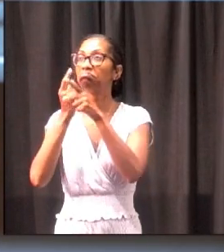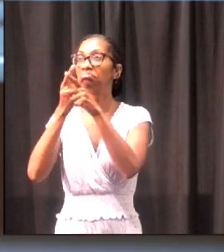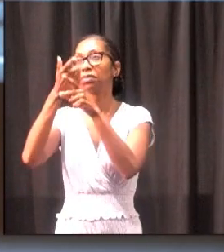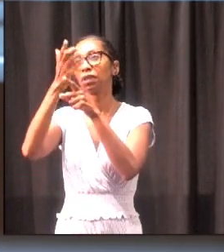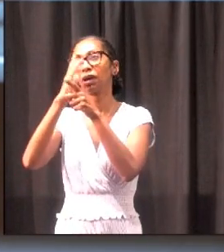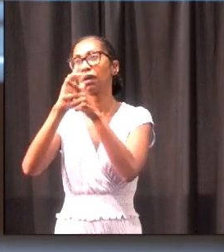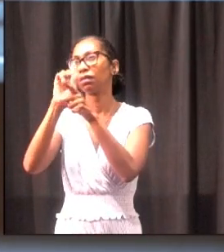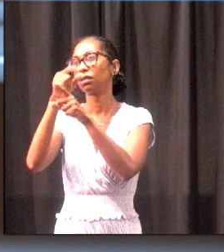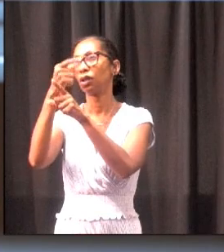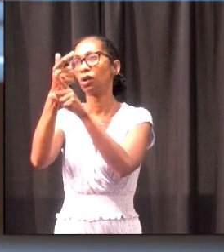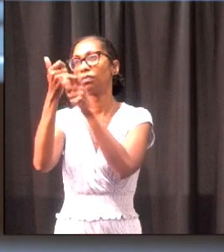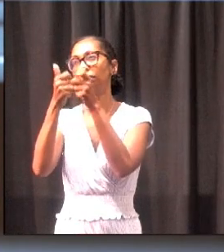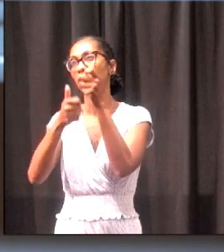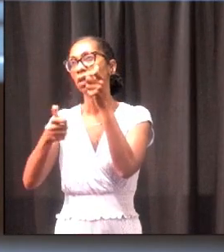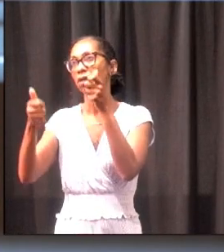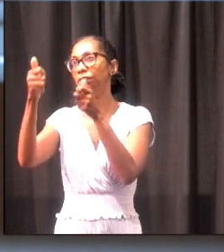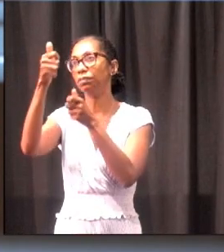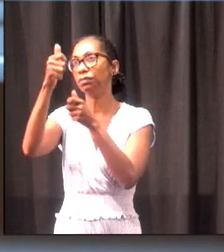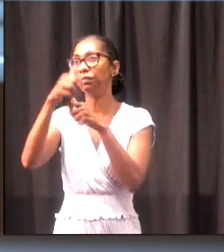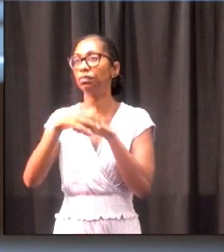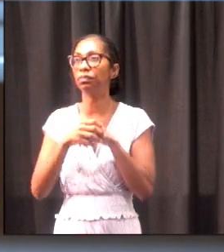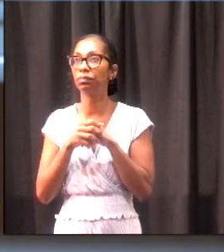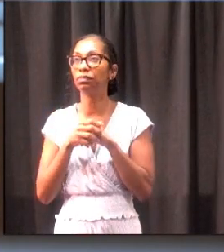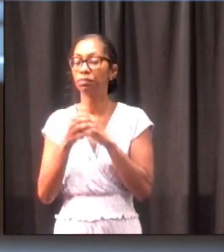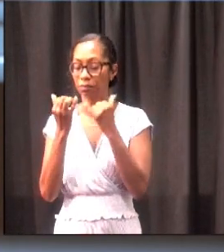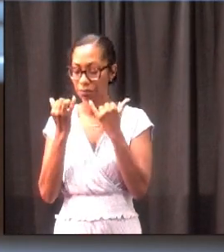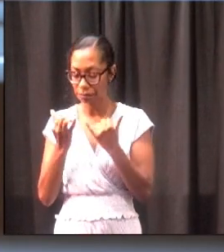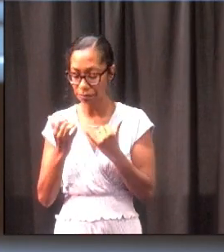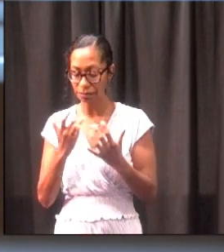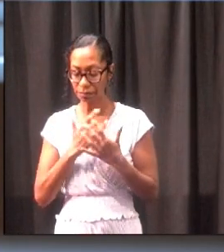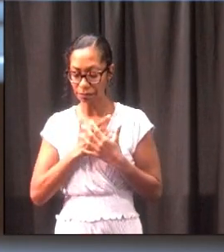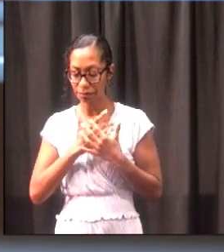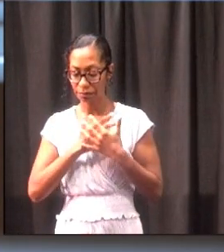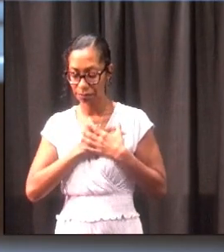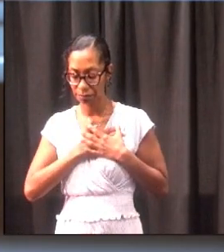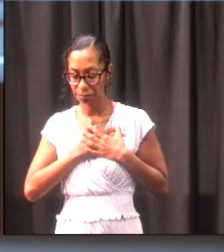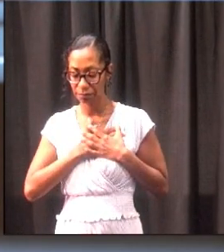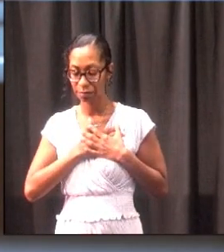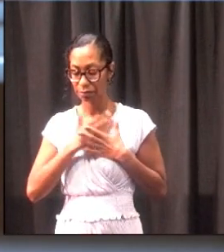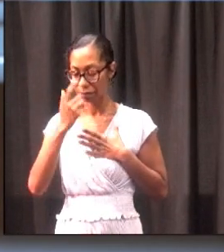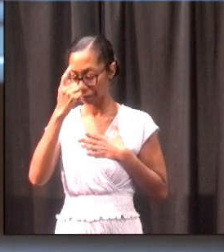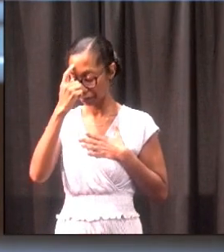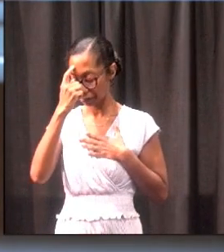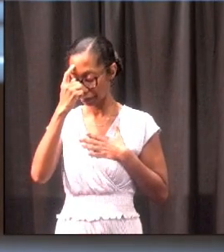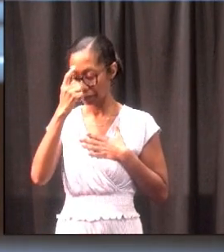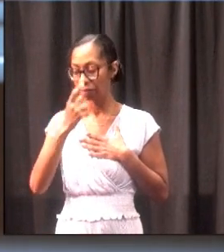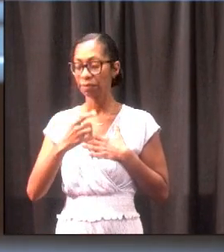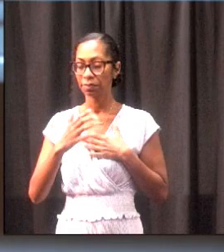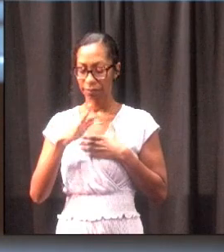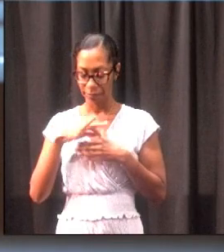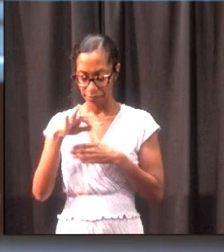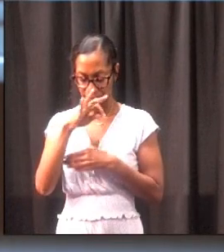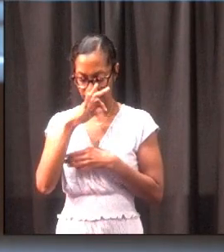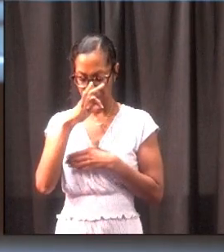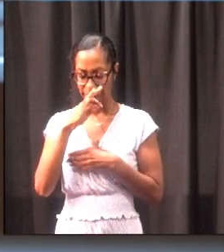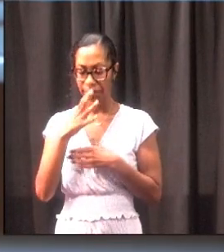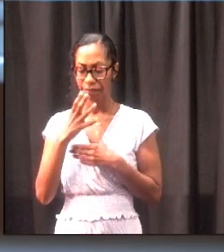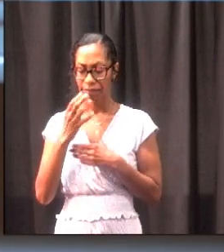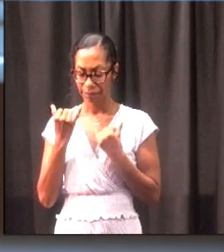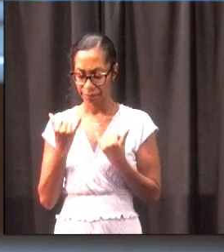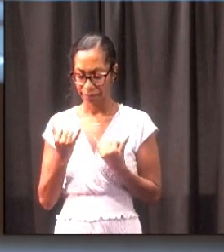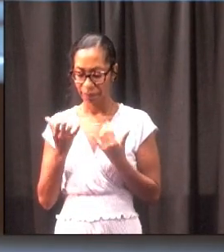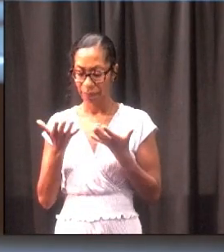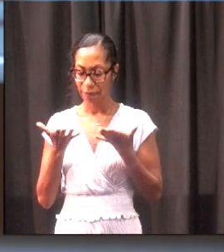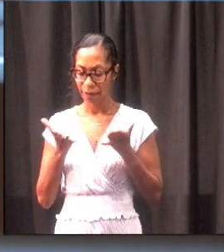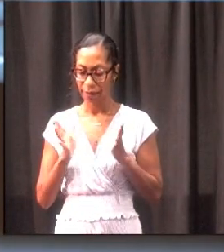you. And so, Lord, in the name of Jesus, touch our hearts, our minds, our spirits. Let us move in such a way that you receive the